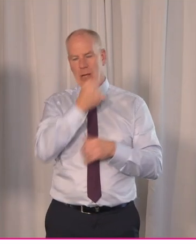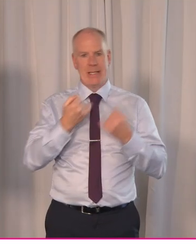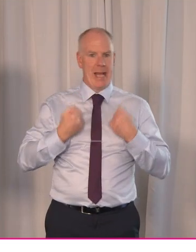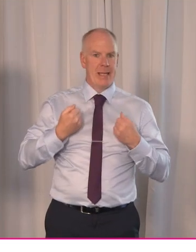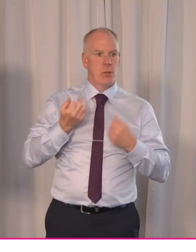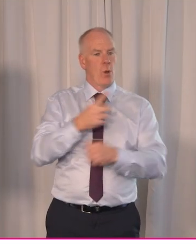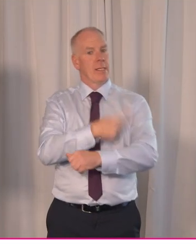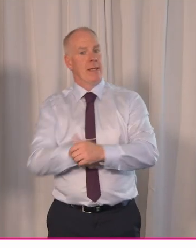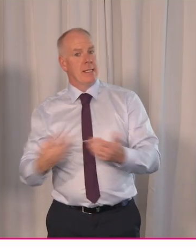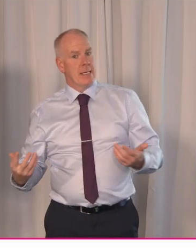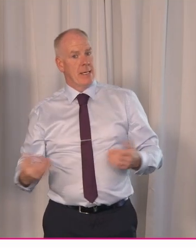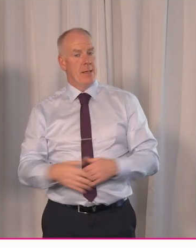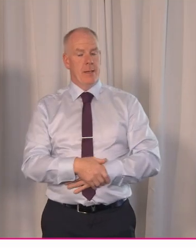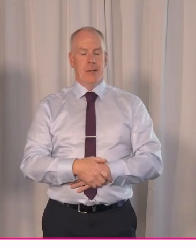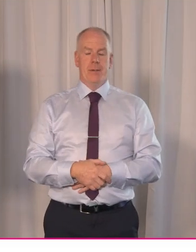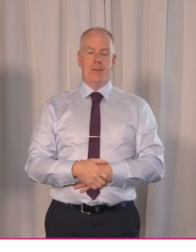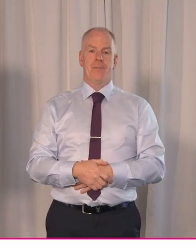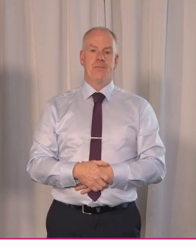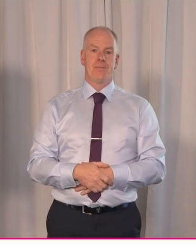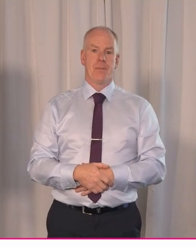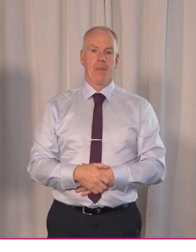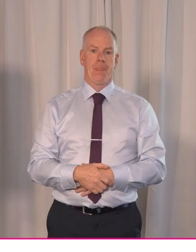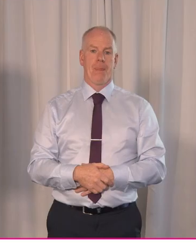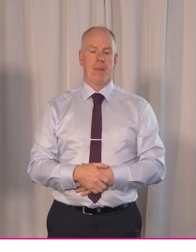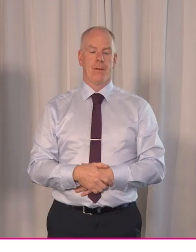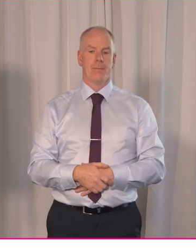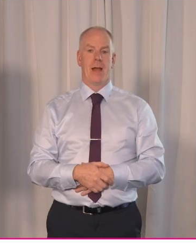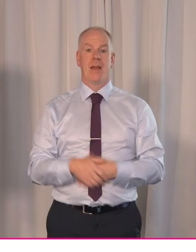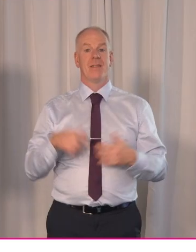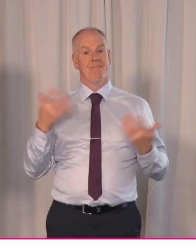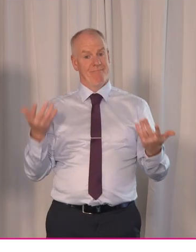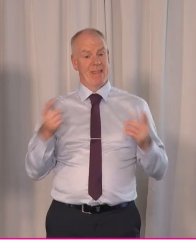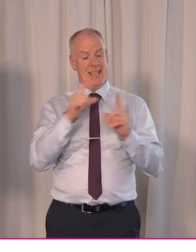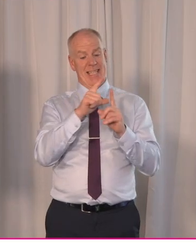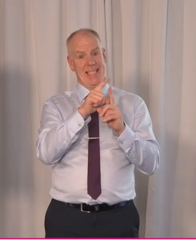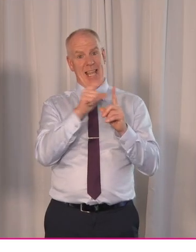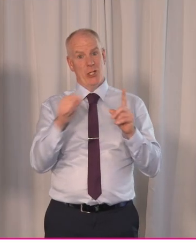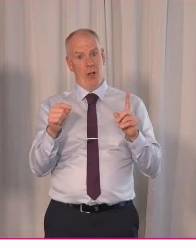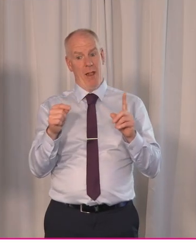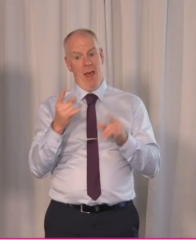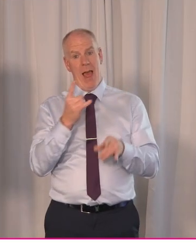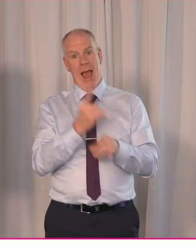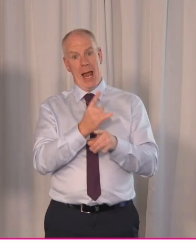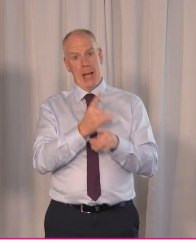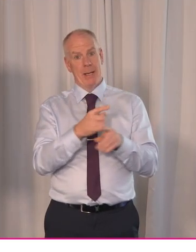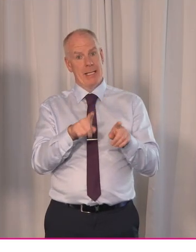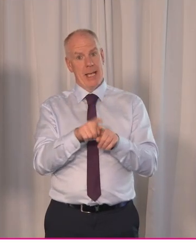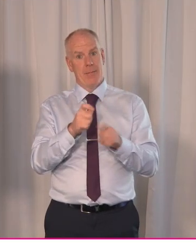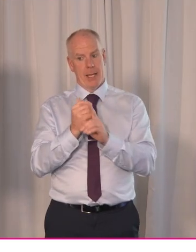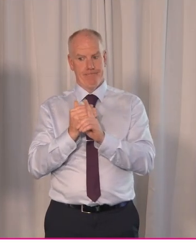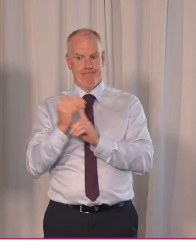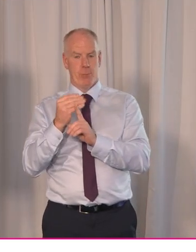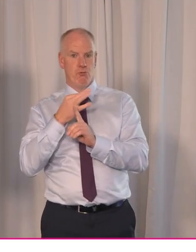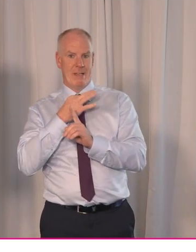disability. And then very importantly, the digital age is both enabling, but it also creates risks, and